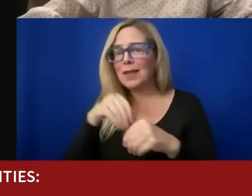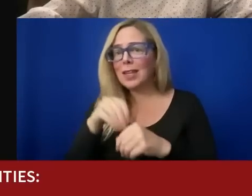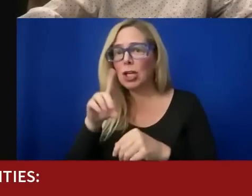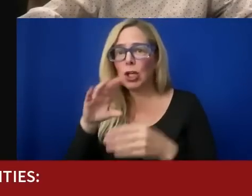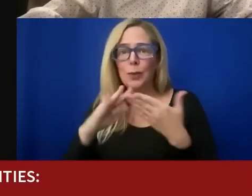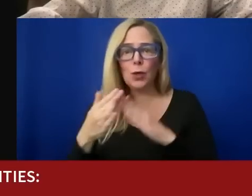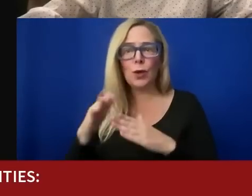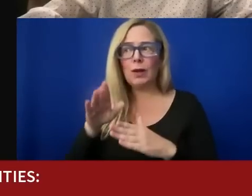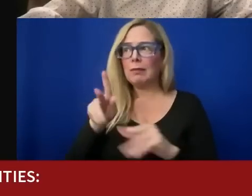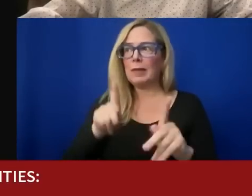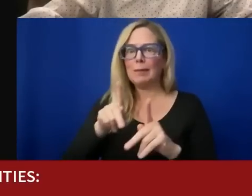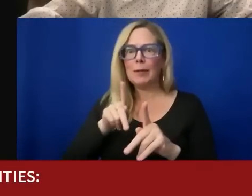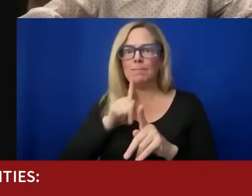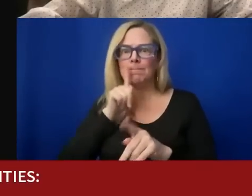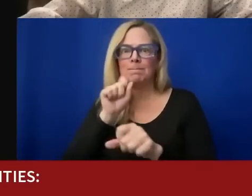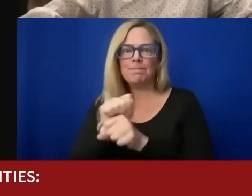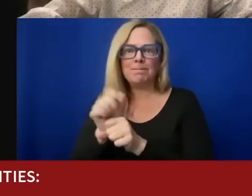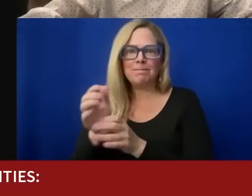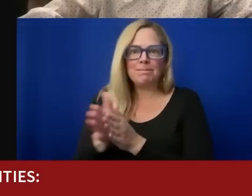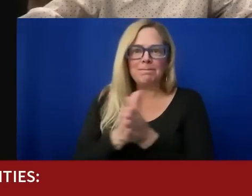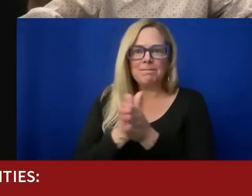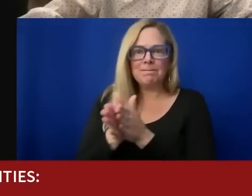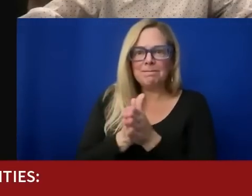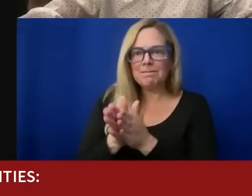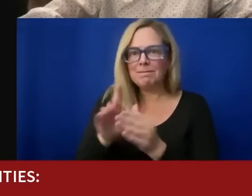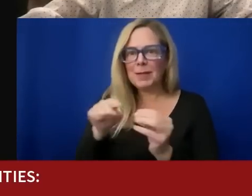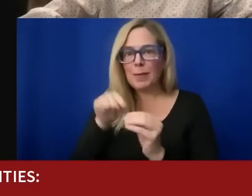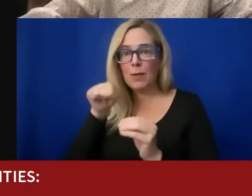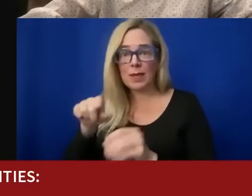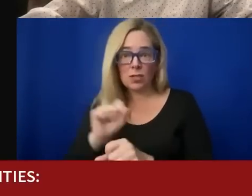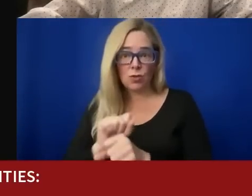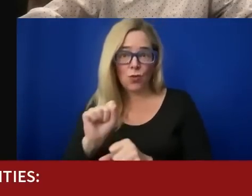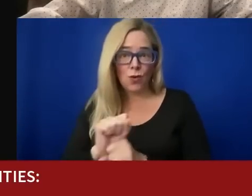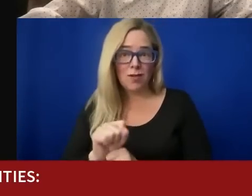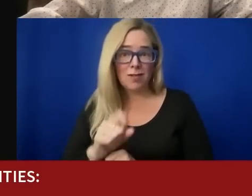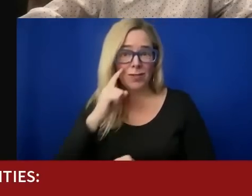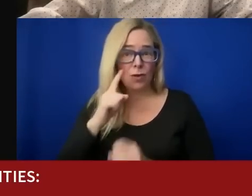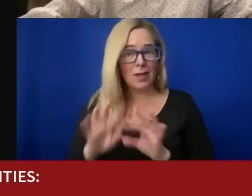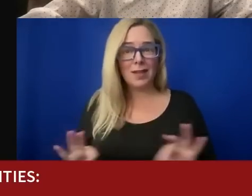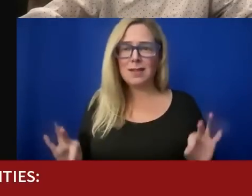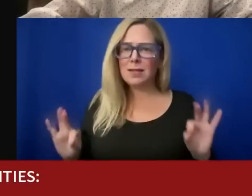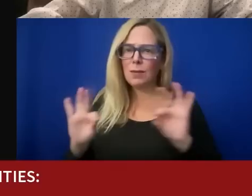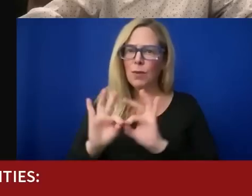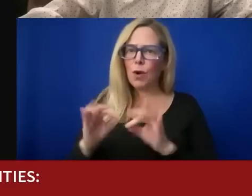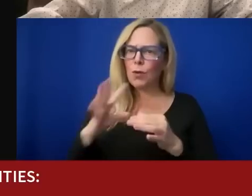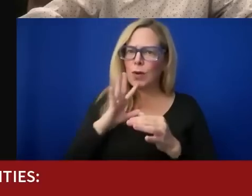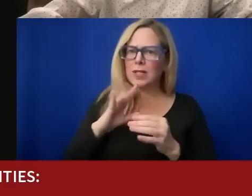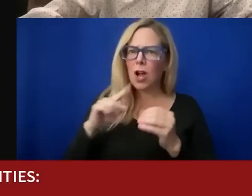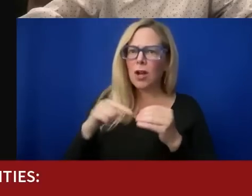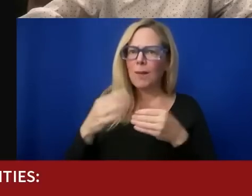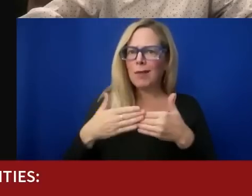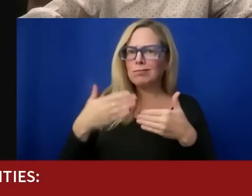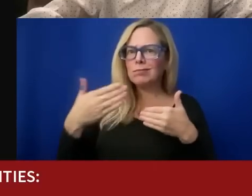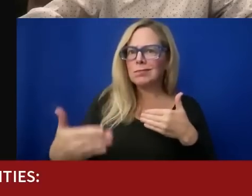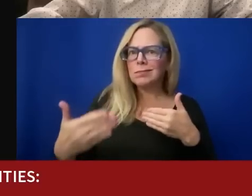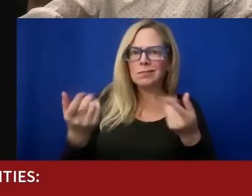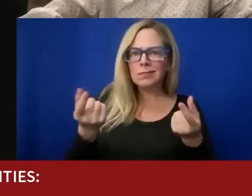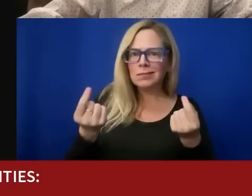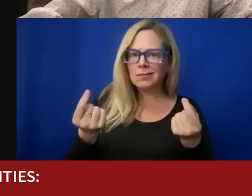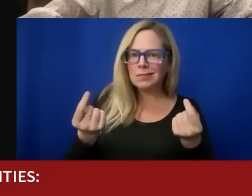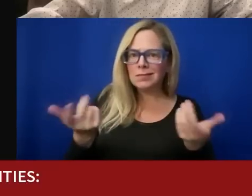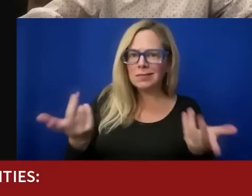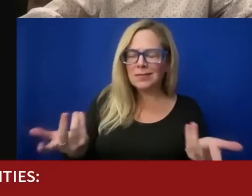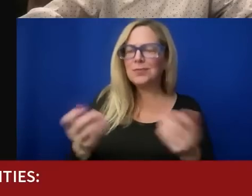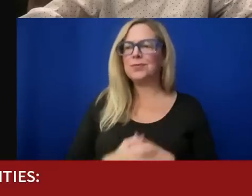this work. And I think it's really important for us to share kind of these next steps. What we found in our study essentially were